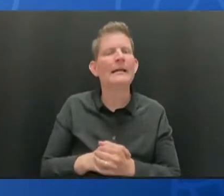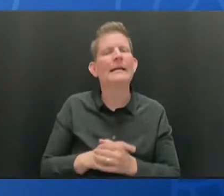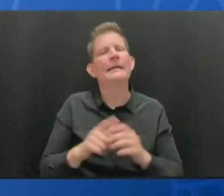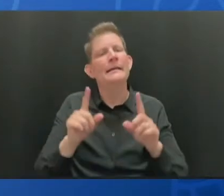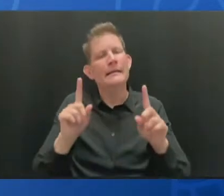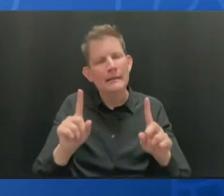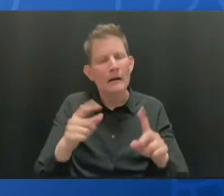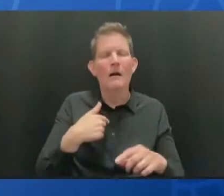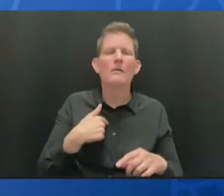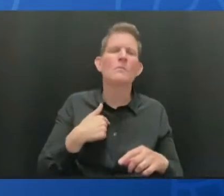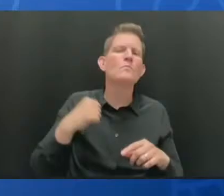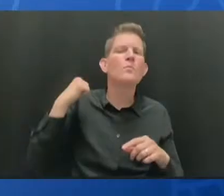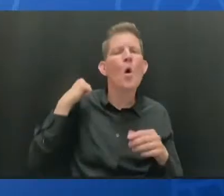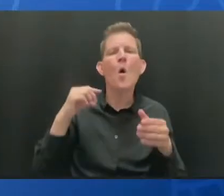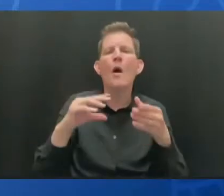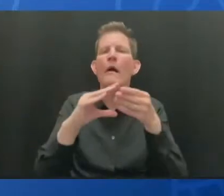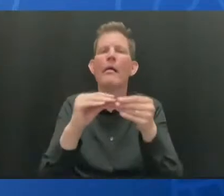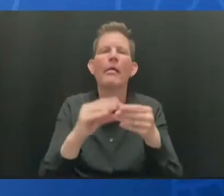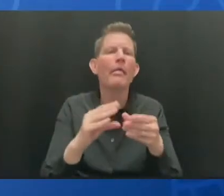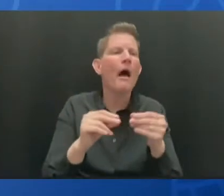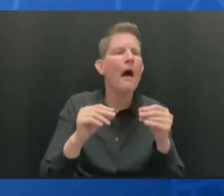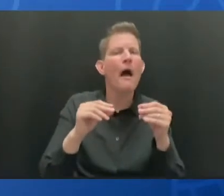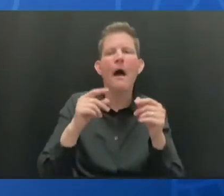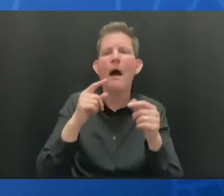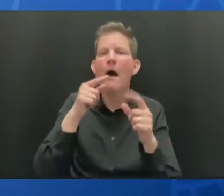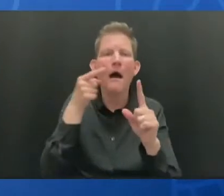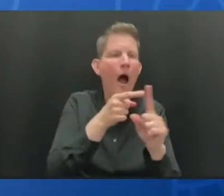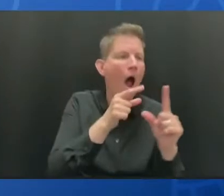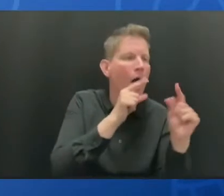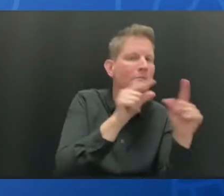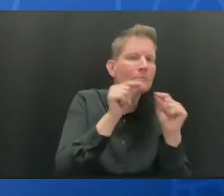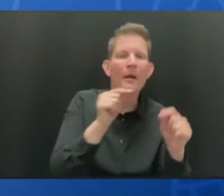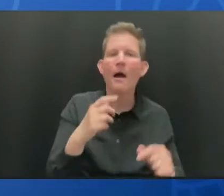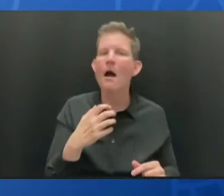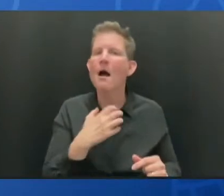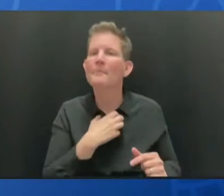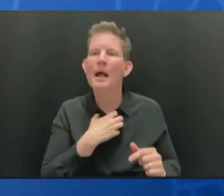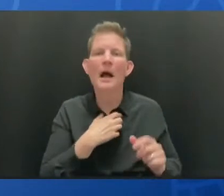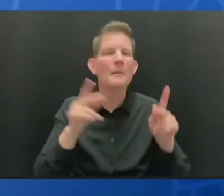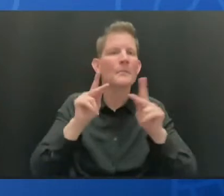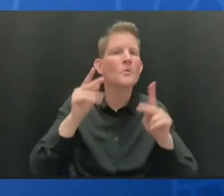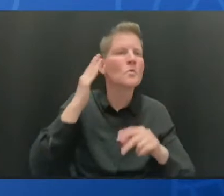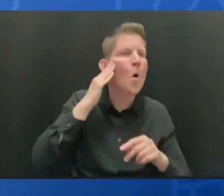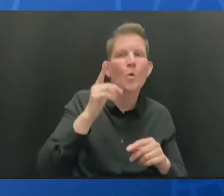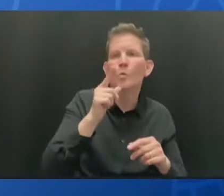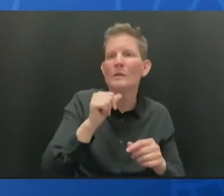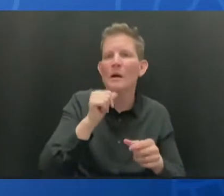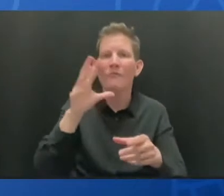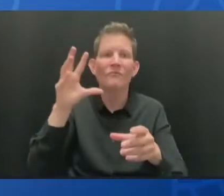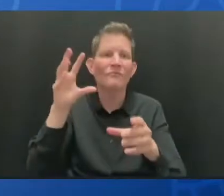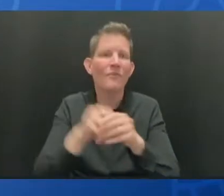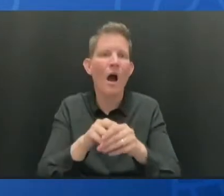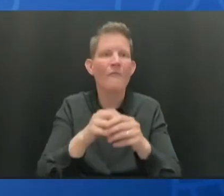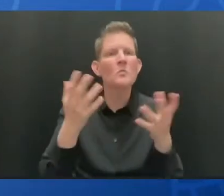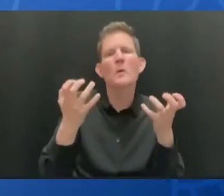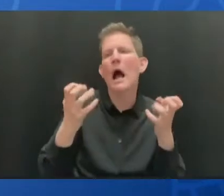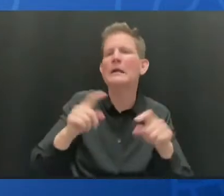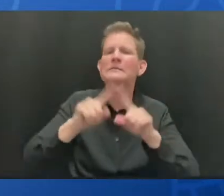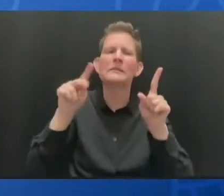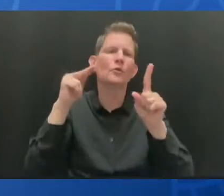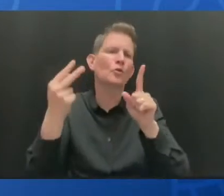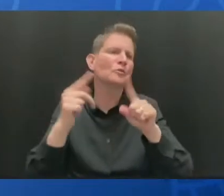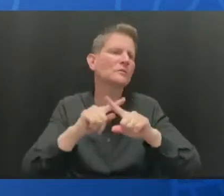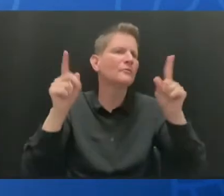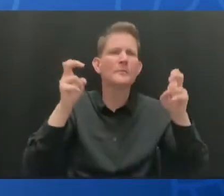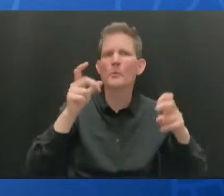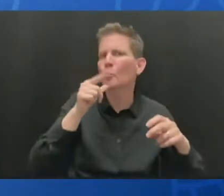or complaints or people who knew or weren't included or would do it a different way or who's shooting at whom. That